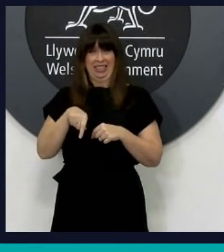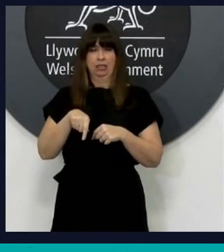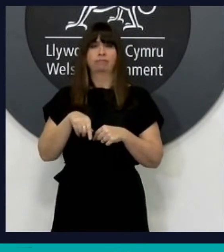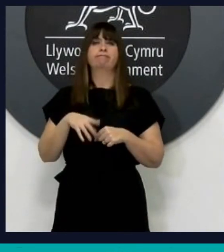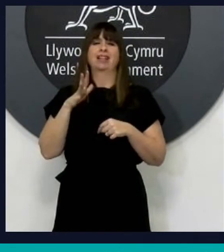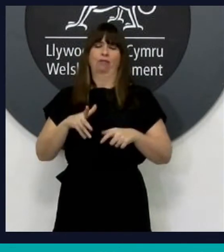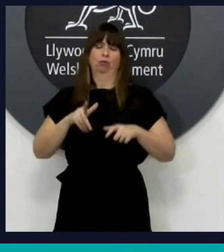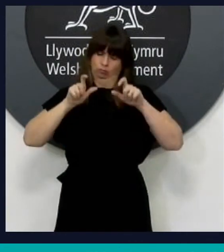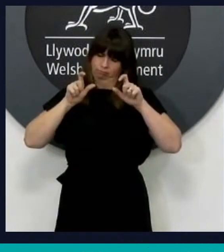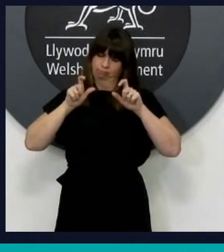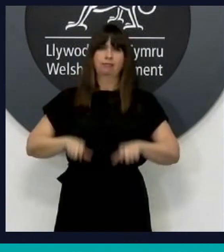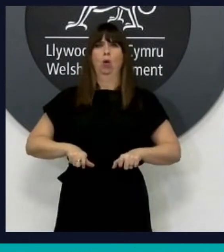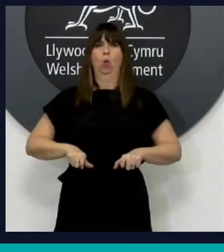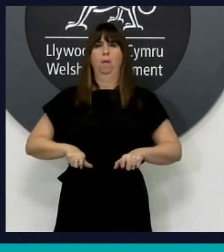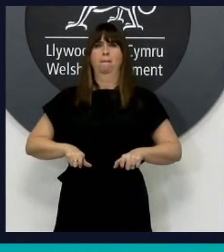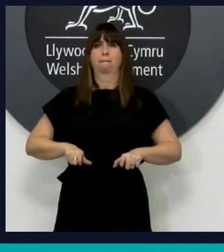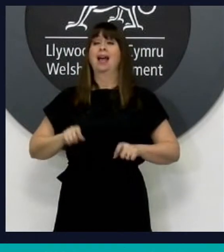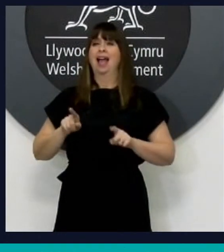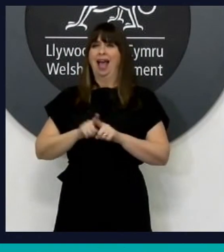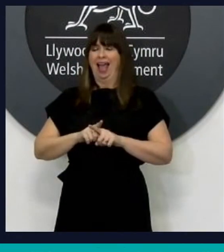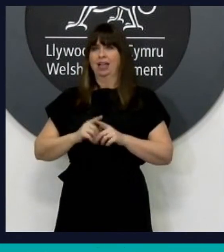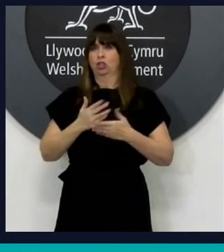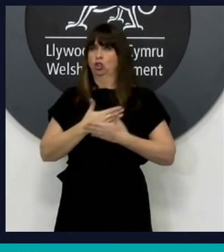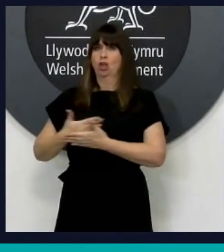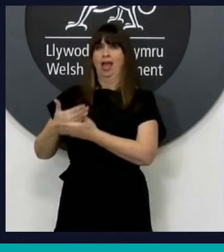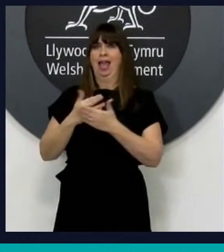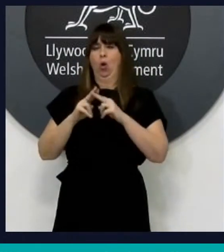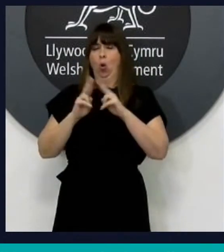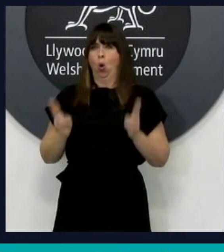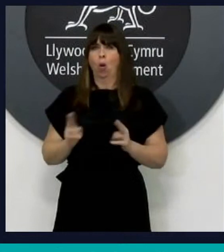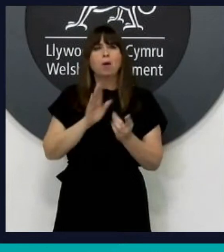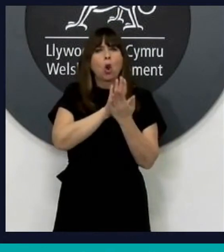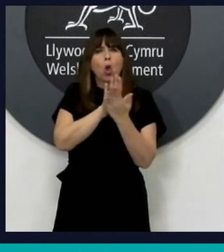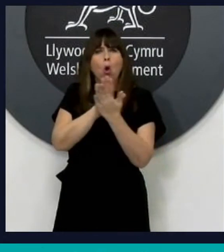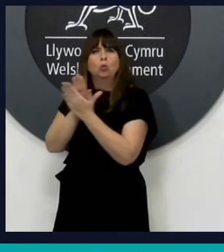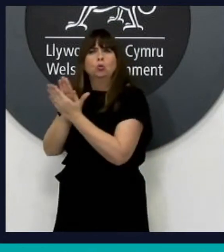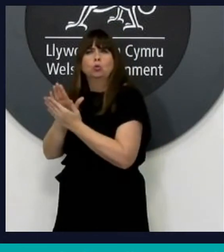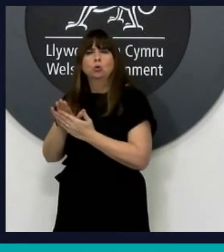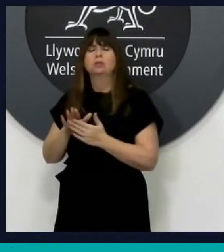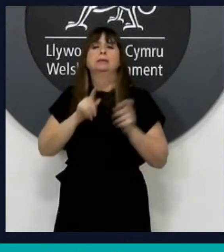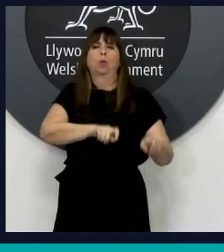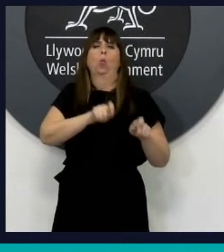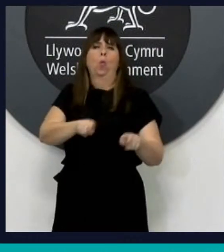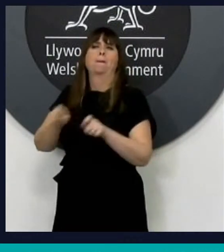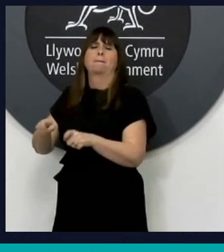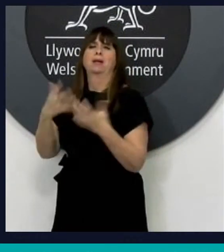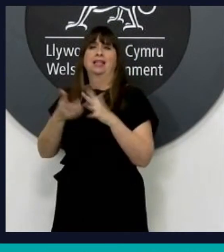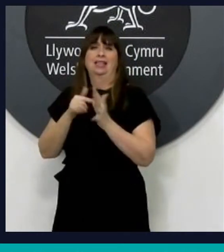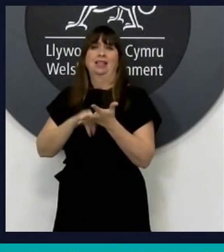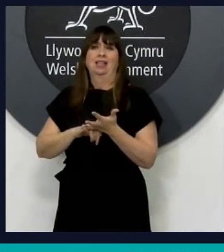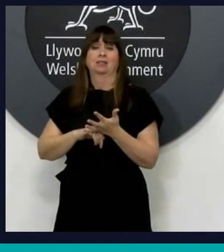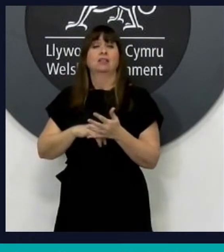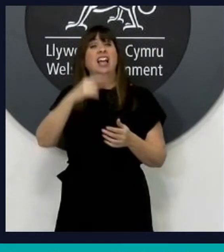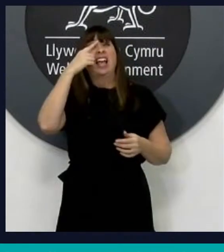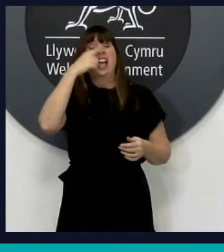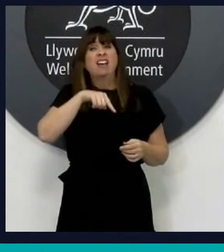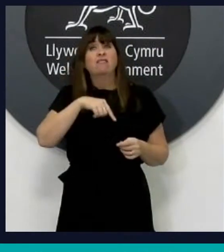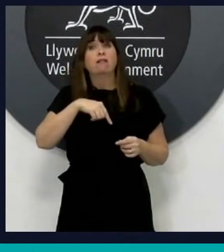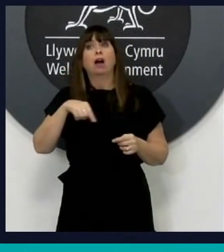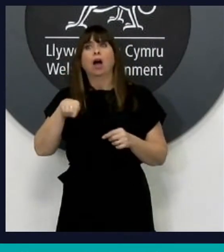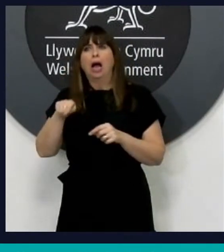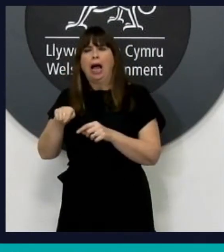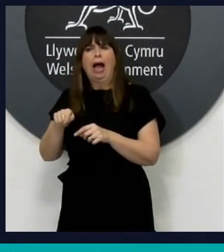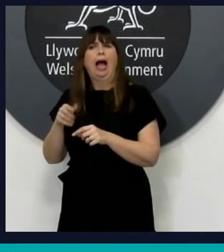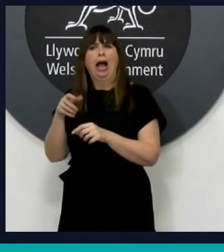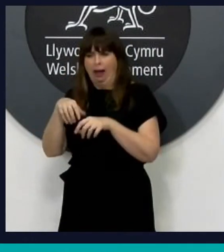responsibility to self-isolate along with their family members and anybody else that they've been in contact with. So we don't wait for the 21-day review to